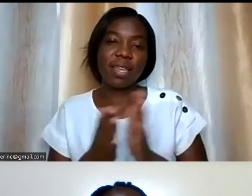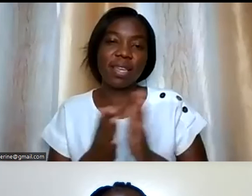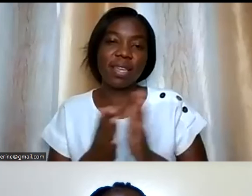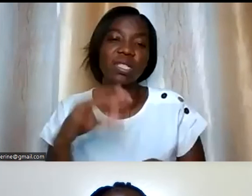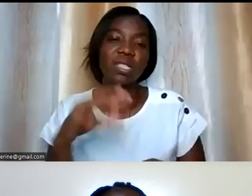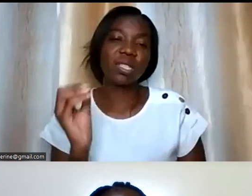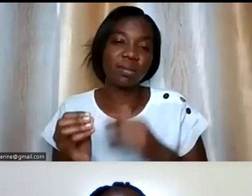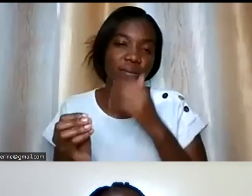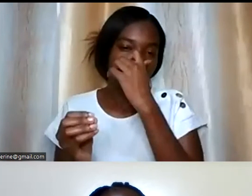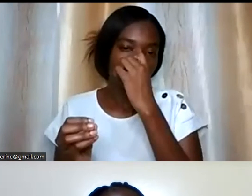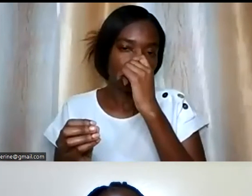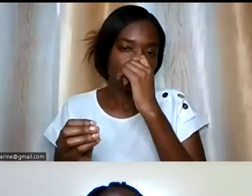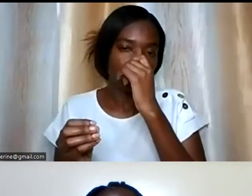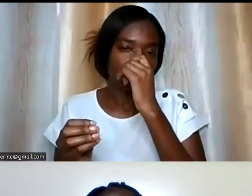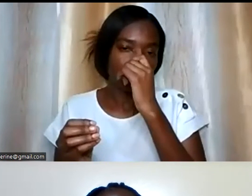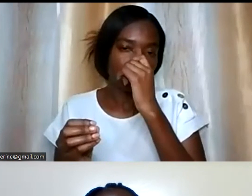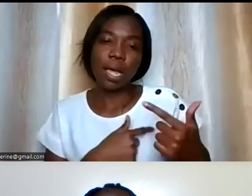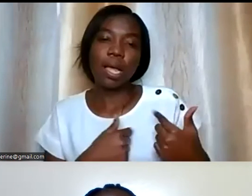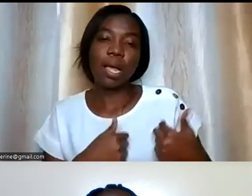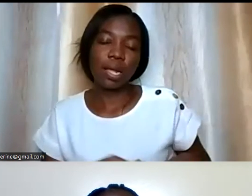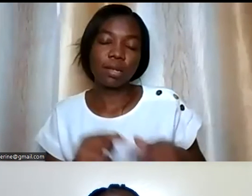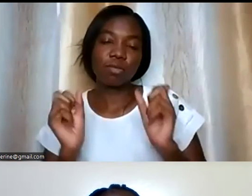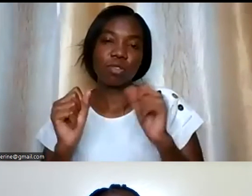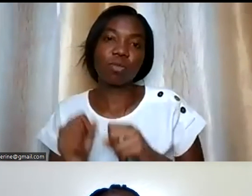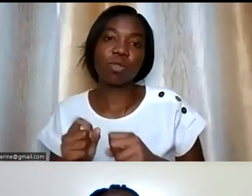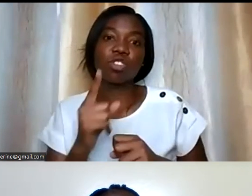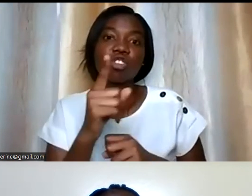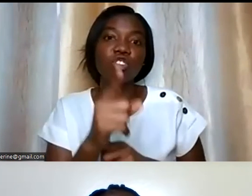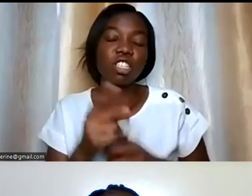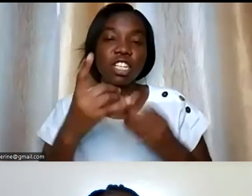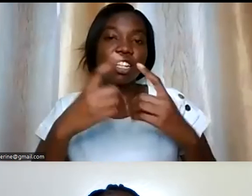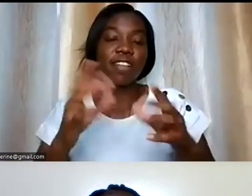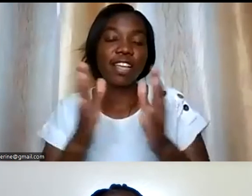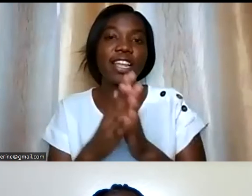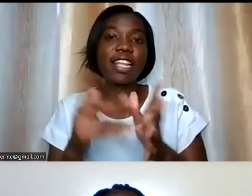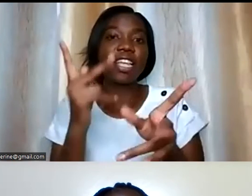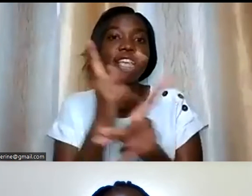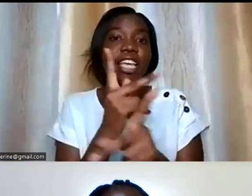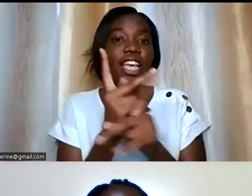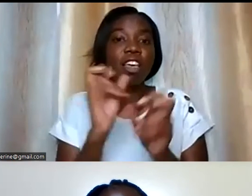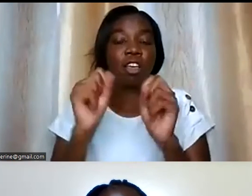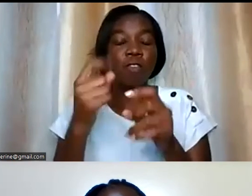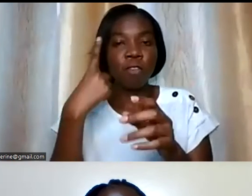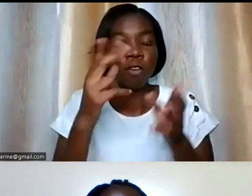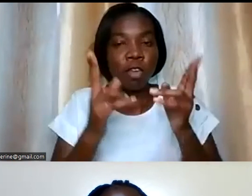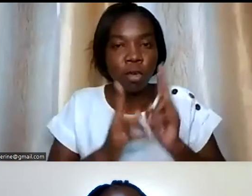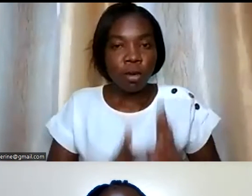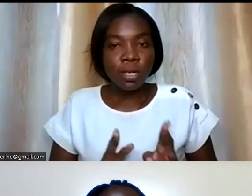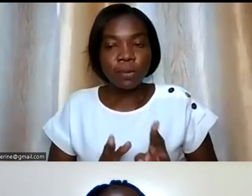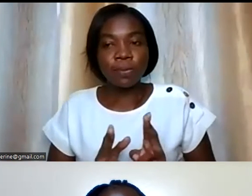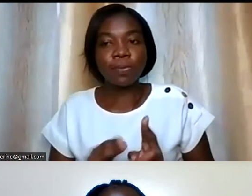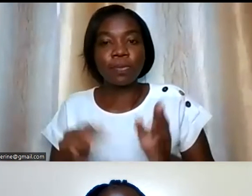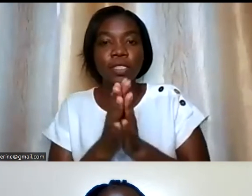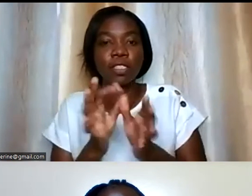heart to be able to deliver that and still maintain the dignity of that human being. And if you do this